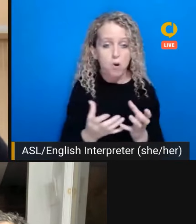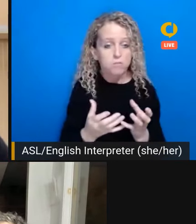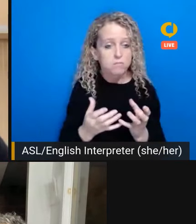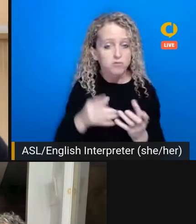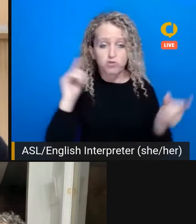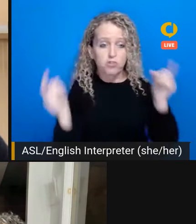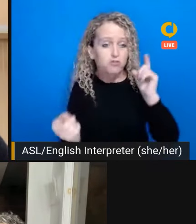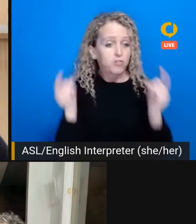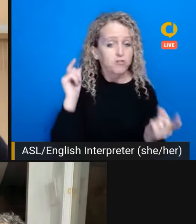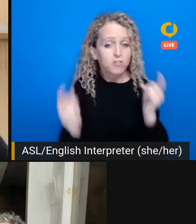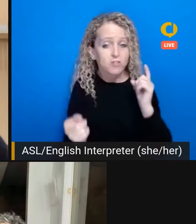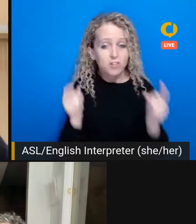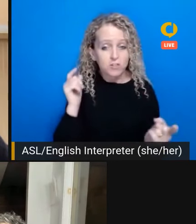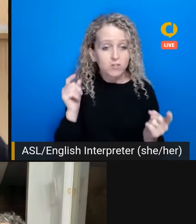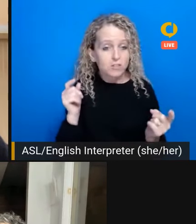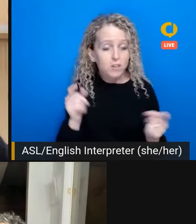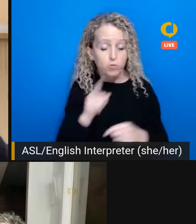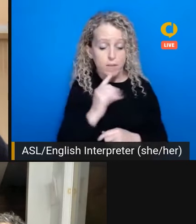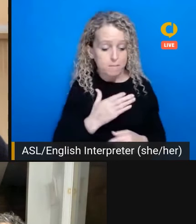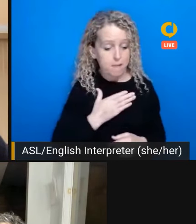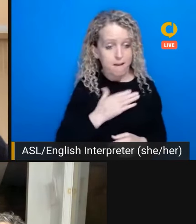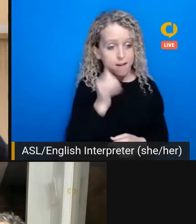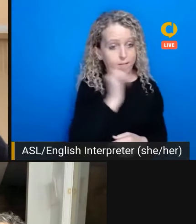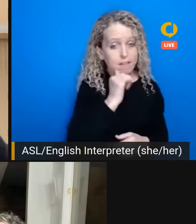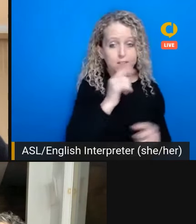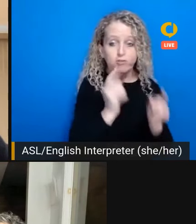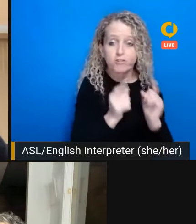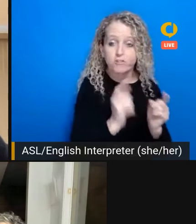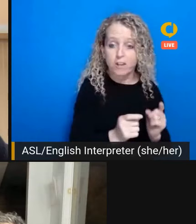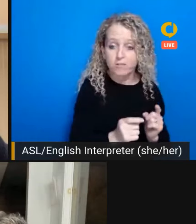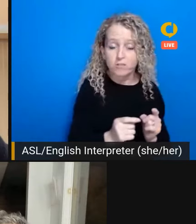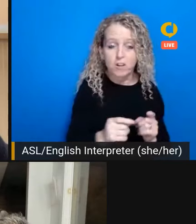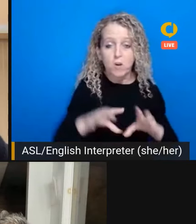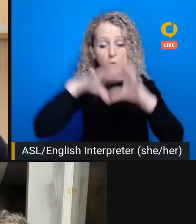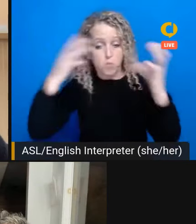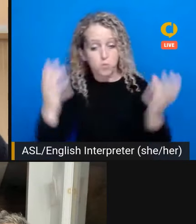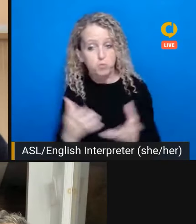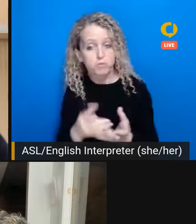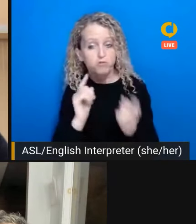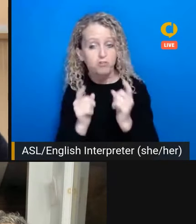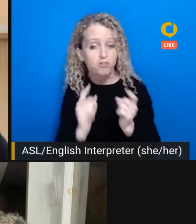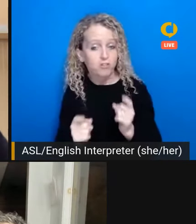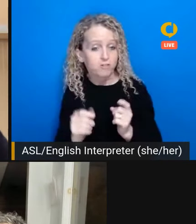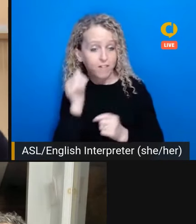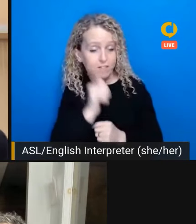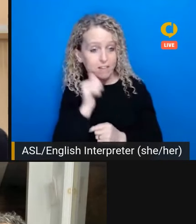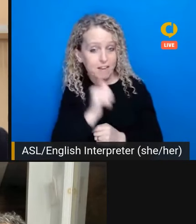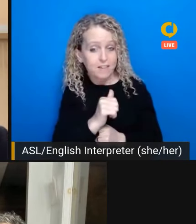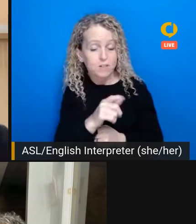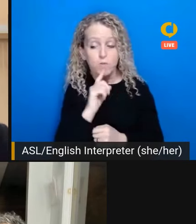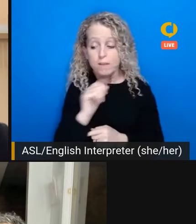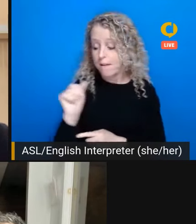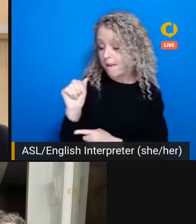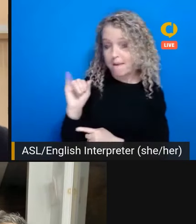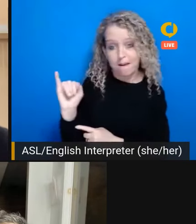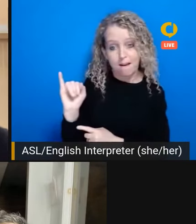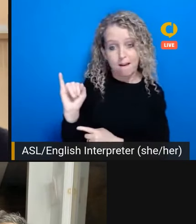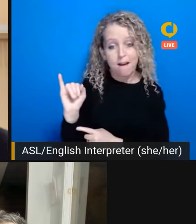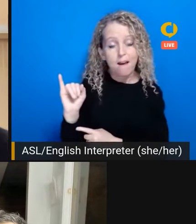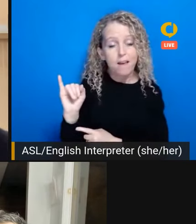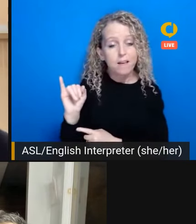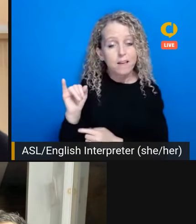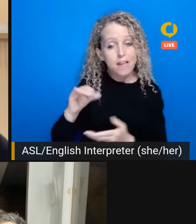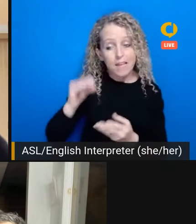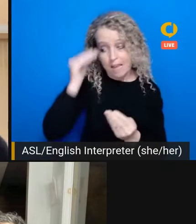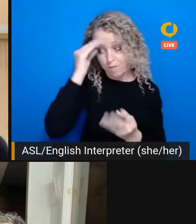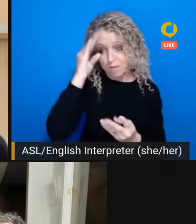moment, so does society. And if we're building on the past, which is what data-driven AI is doing,